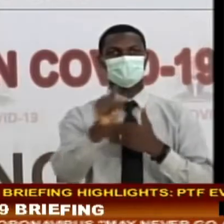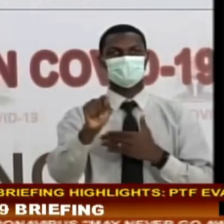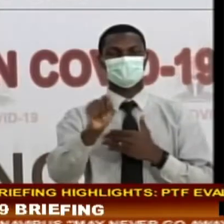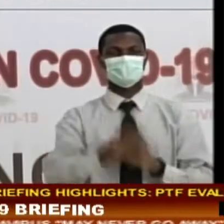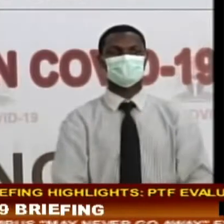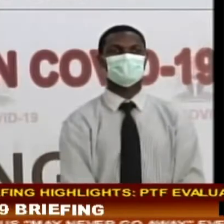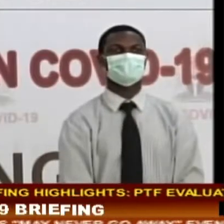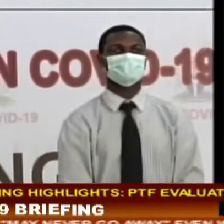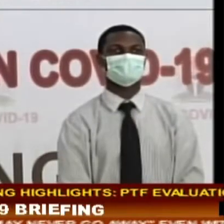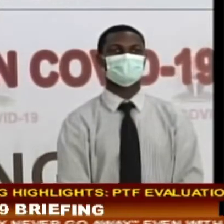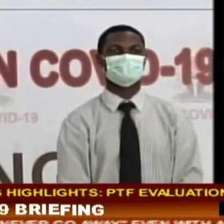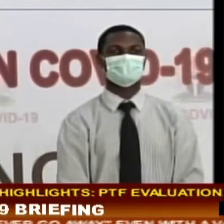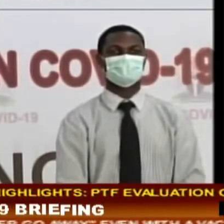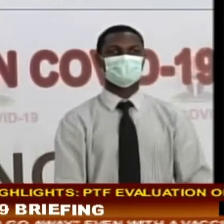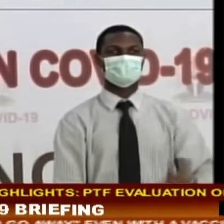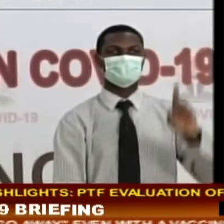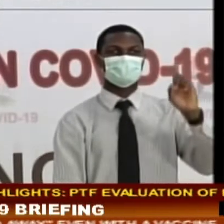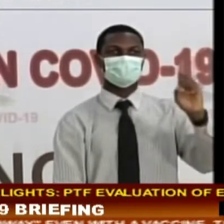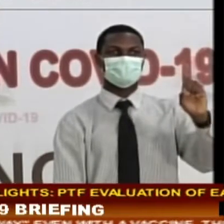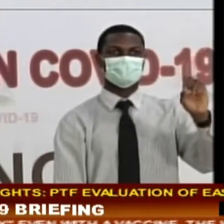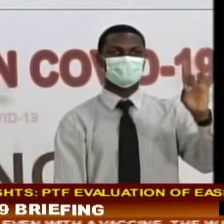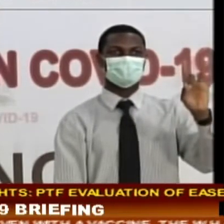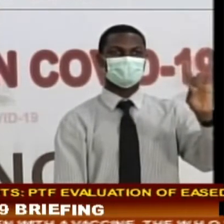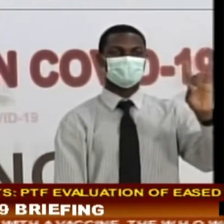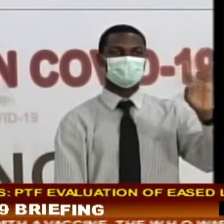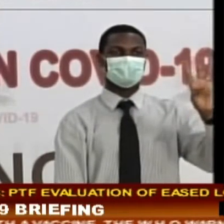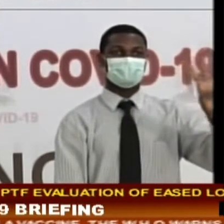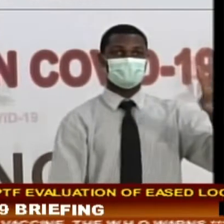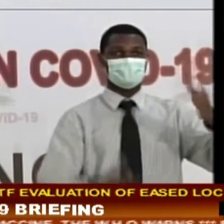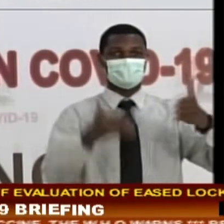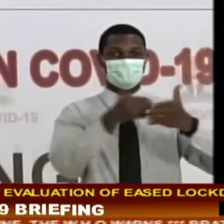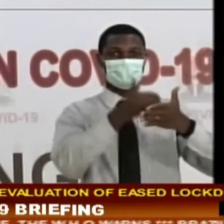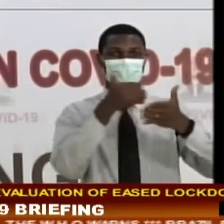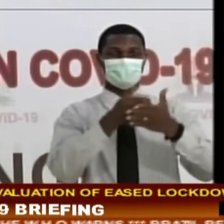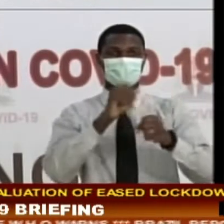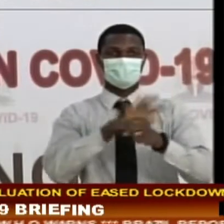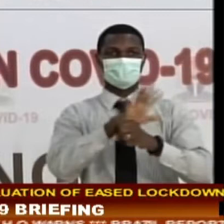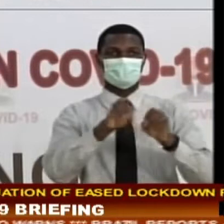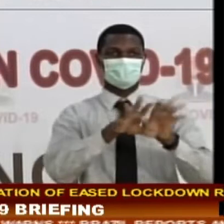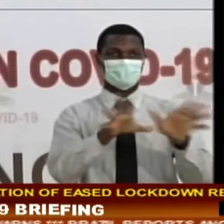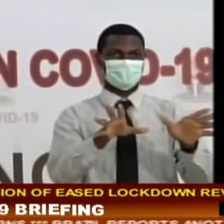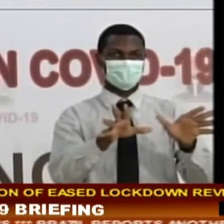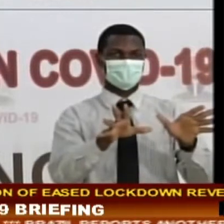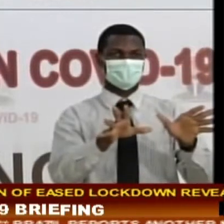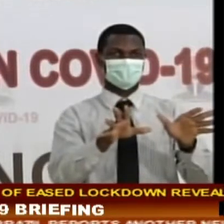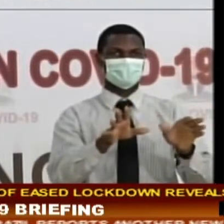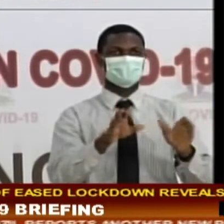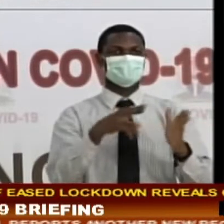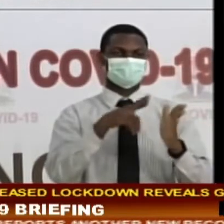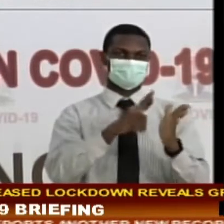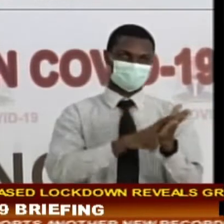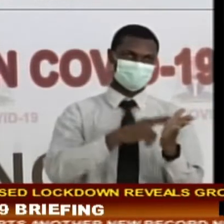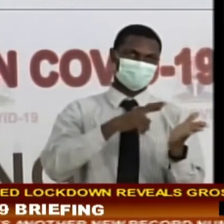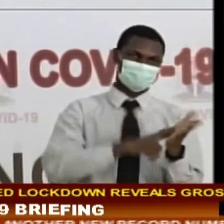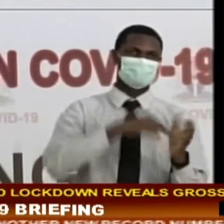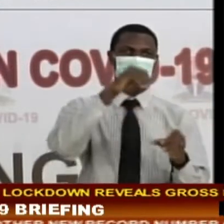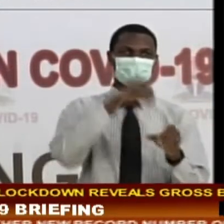2020 184 new cases of covid-19 were recorded in